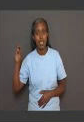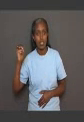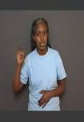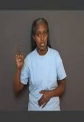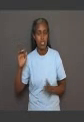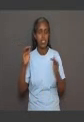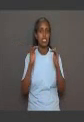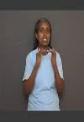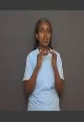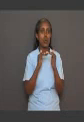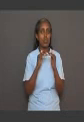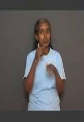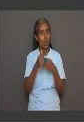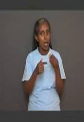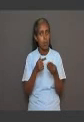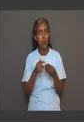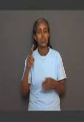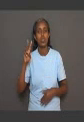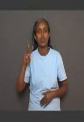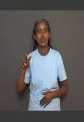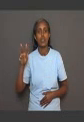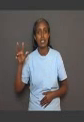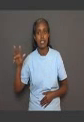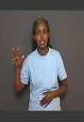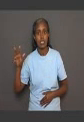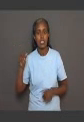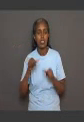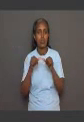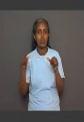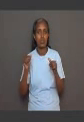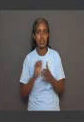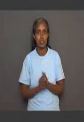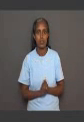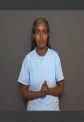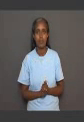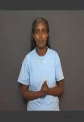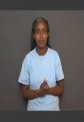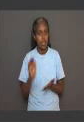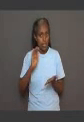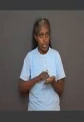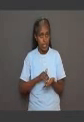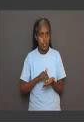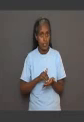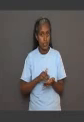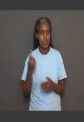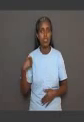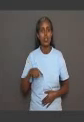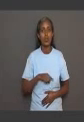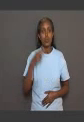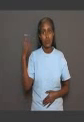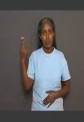Side E is equal to about 23 units.